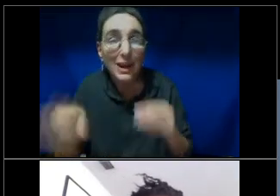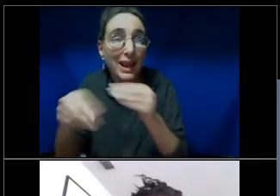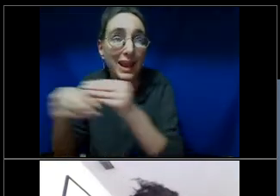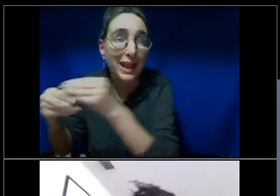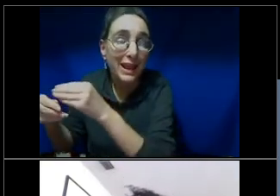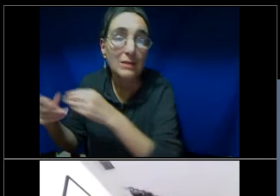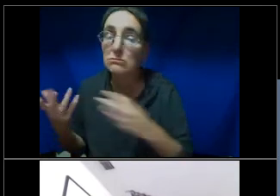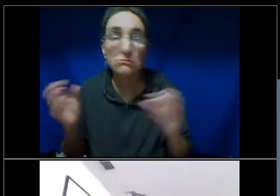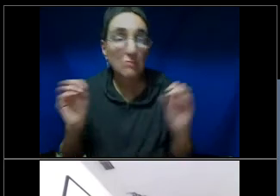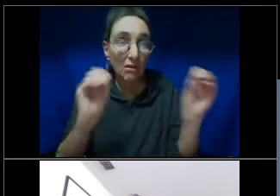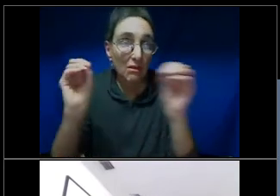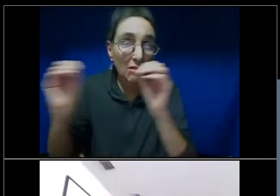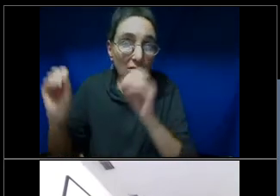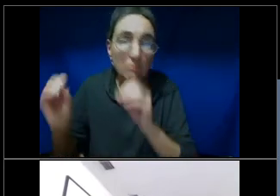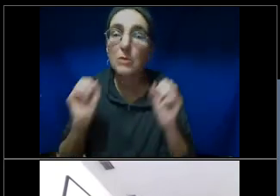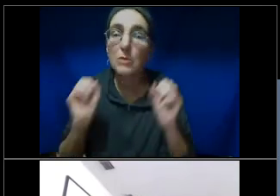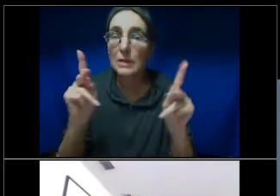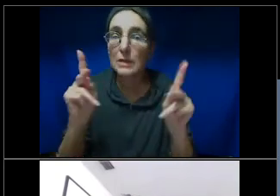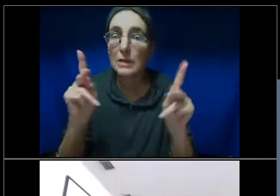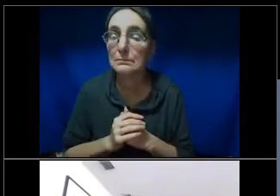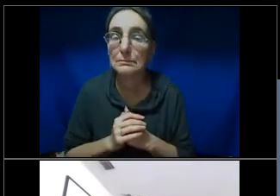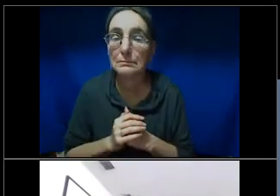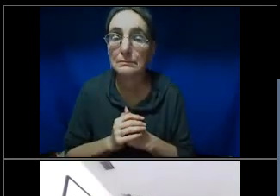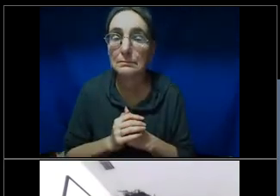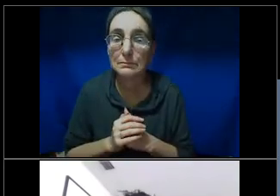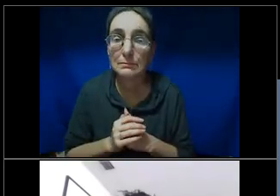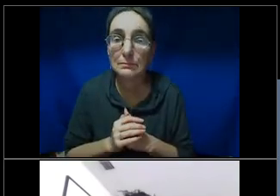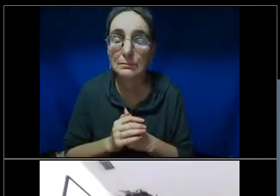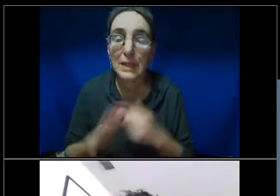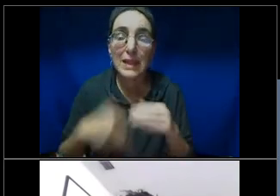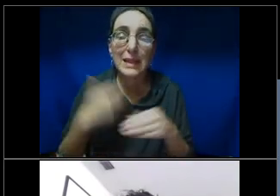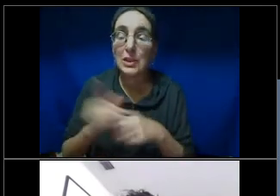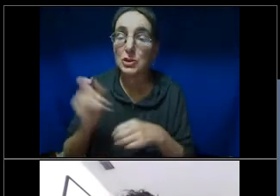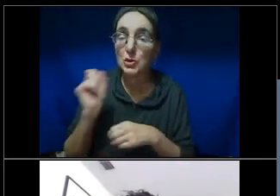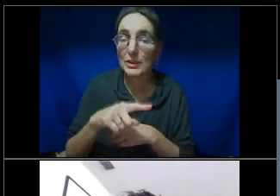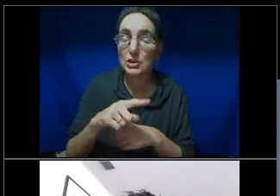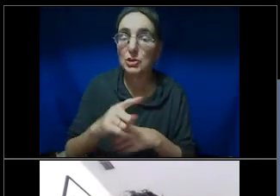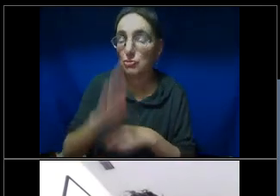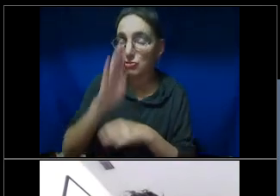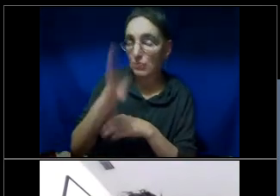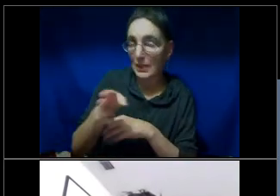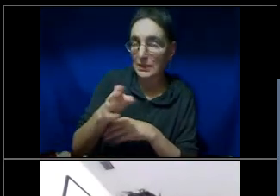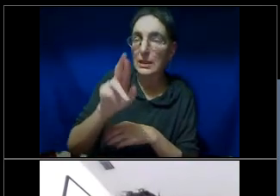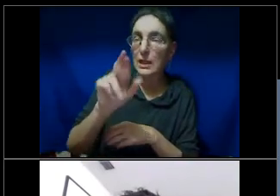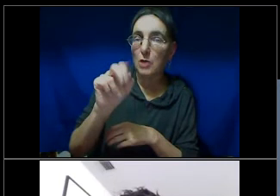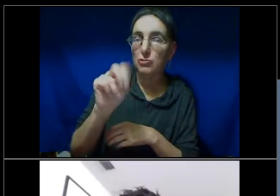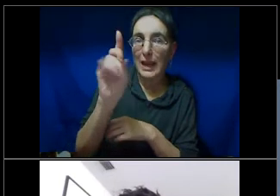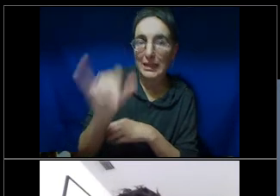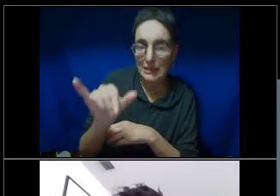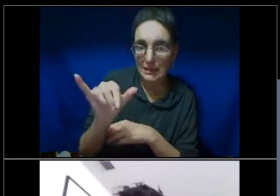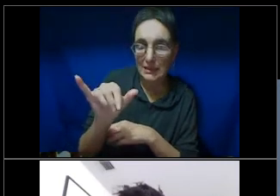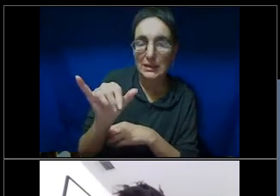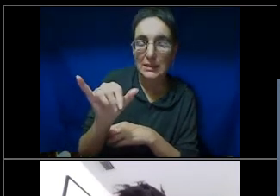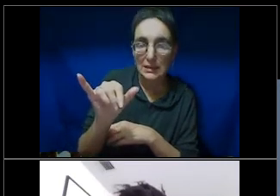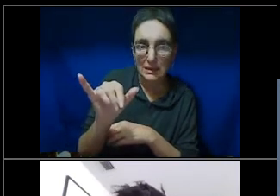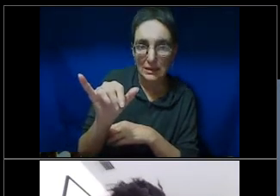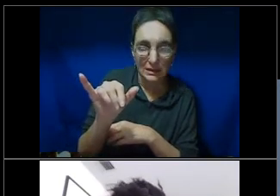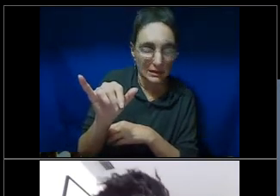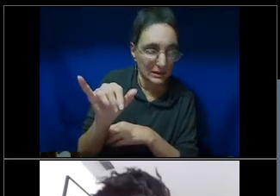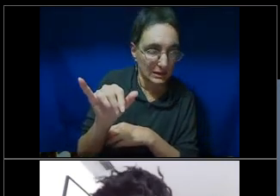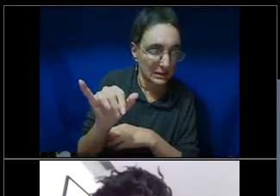All right. Okay, so next question is going to be directed at Randy. We're doing a bit of a shift because Tamika was